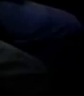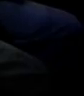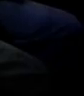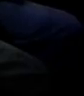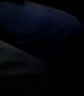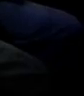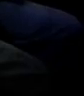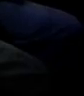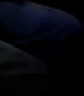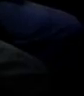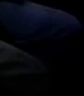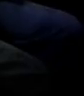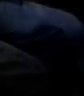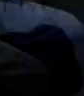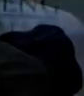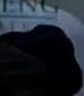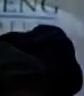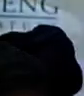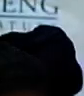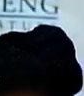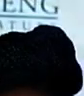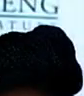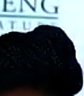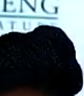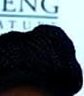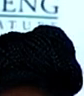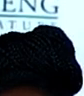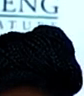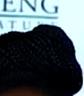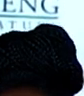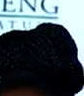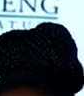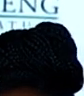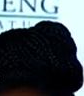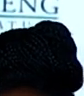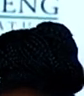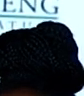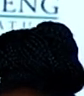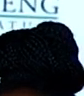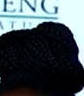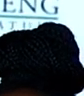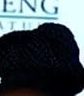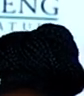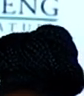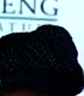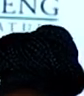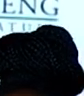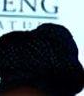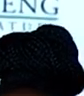We are working together with investors, but we are also working together